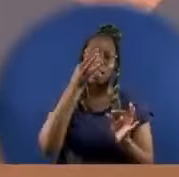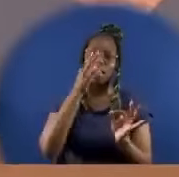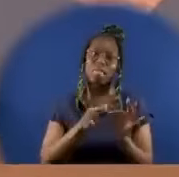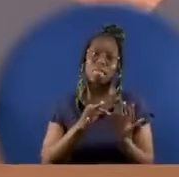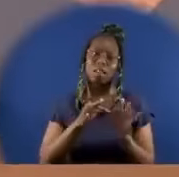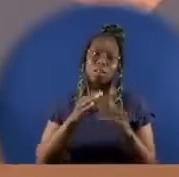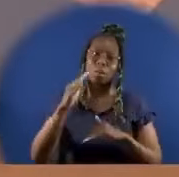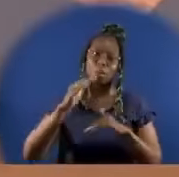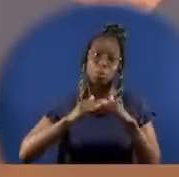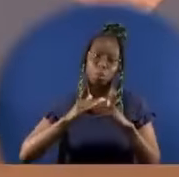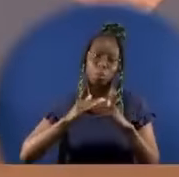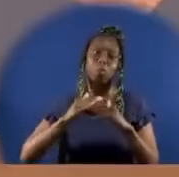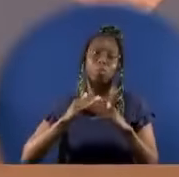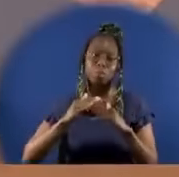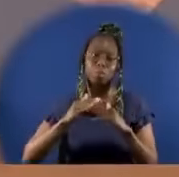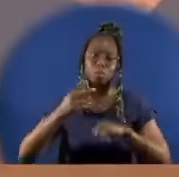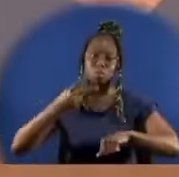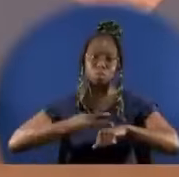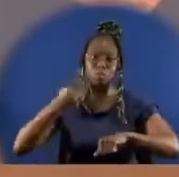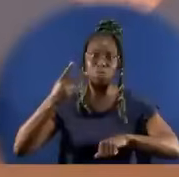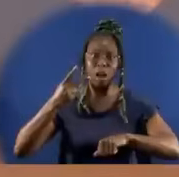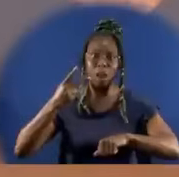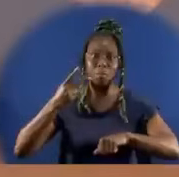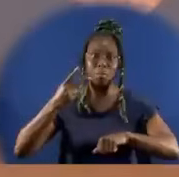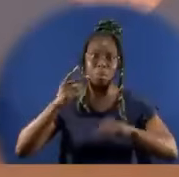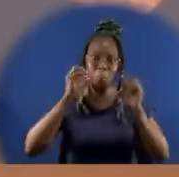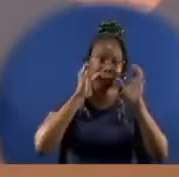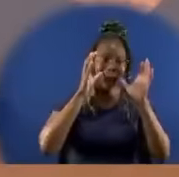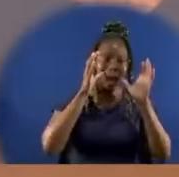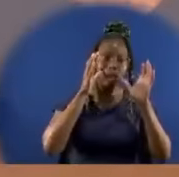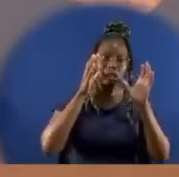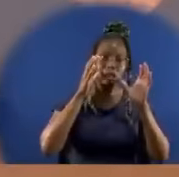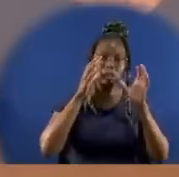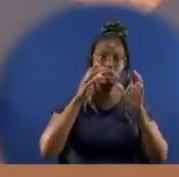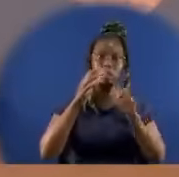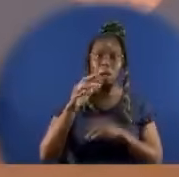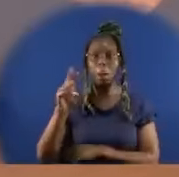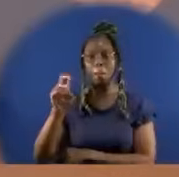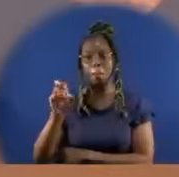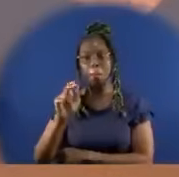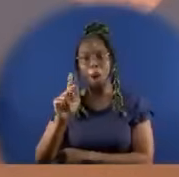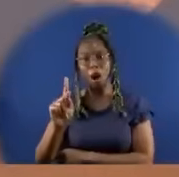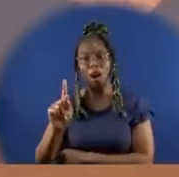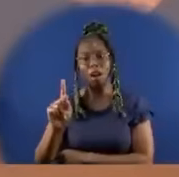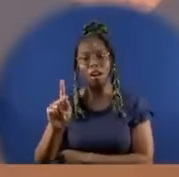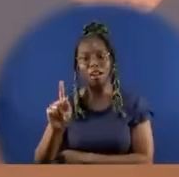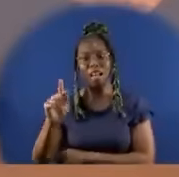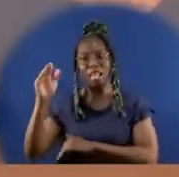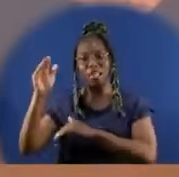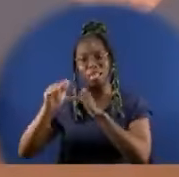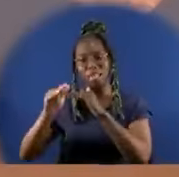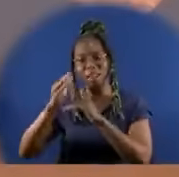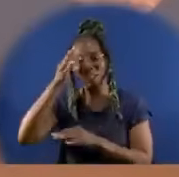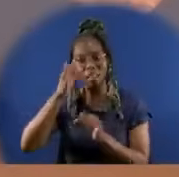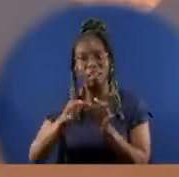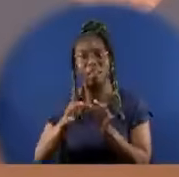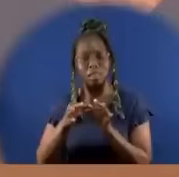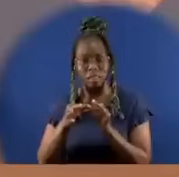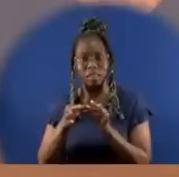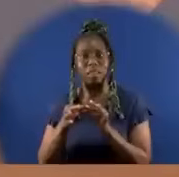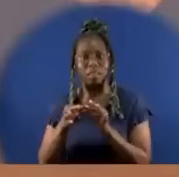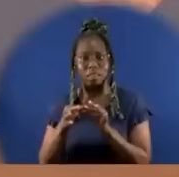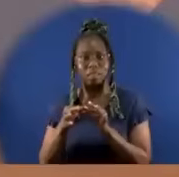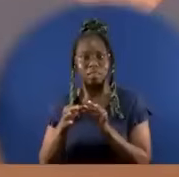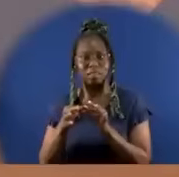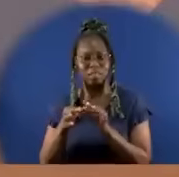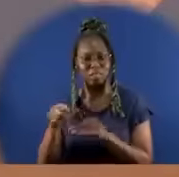Two times in scripture where Jesus gets amazed. Mark chapter 6, he's amazed at the people's lack of faith. They're